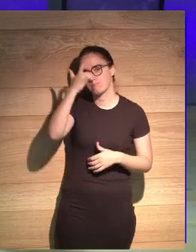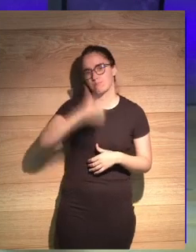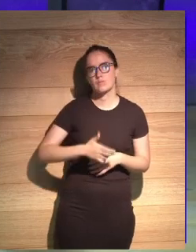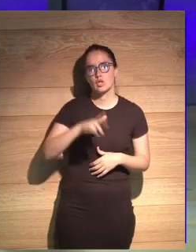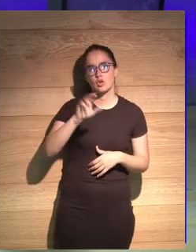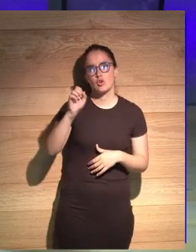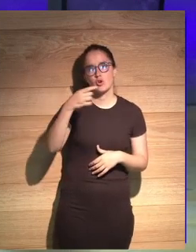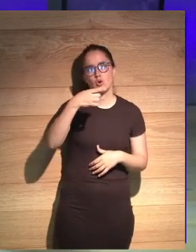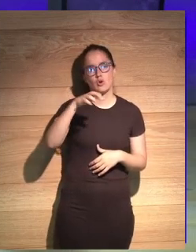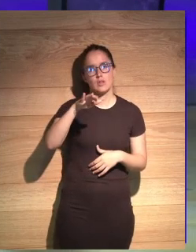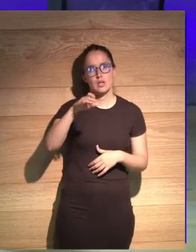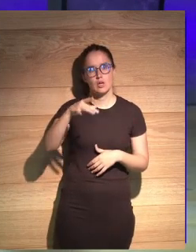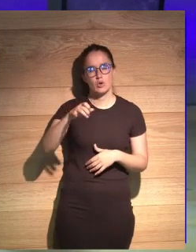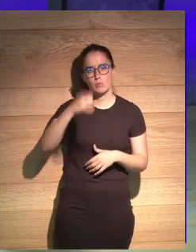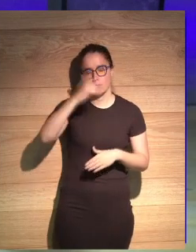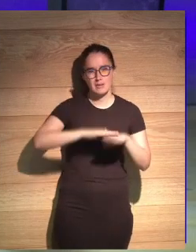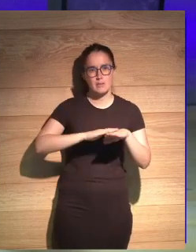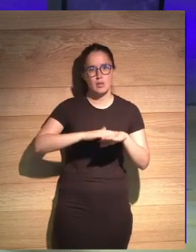Hello, my name is Rodrigo.